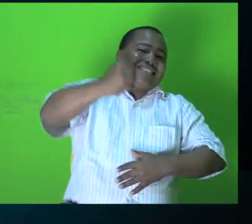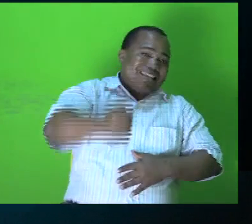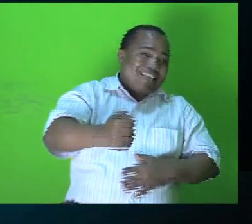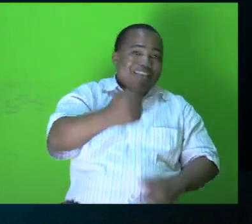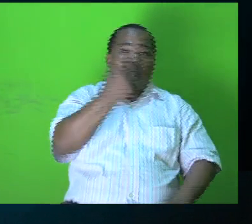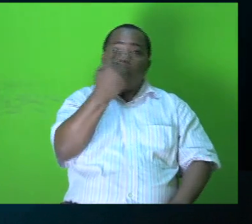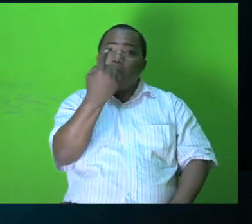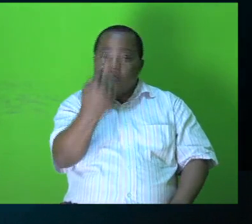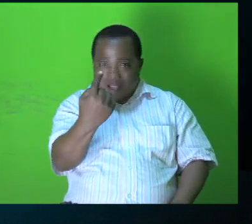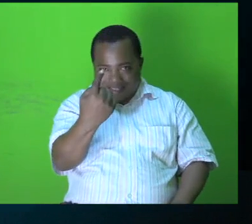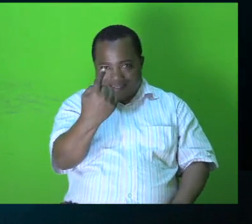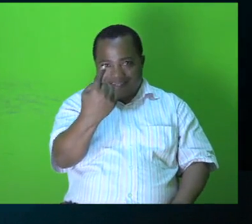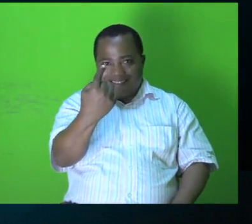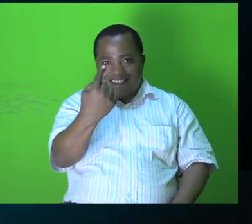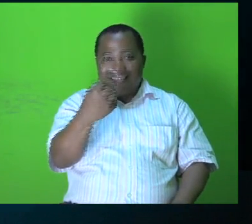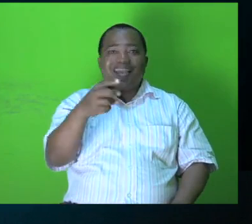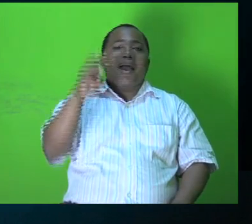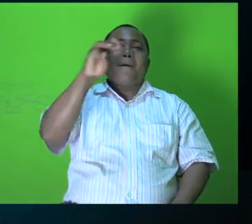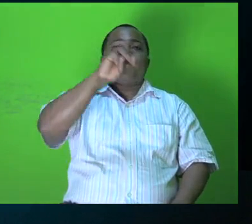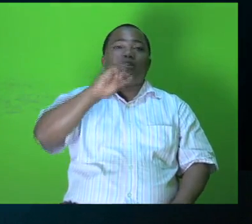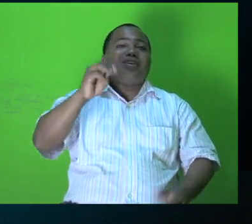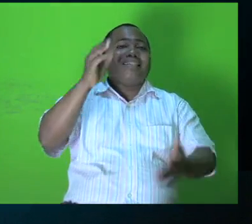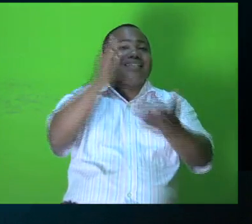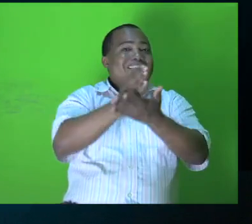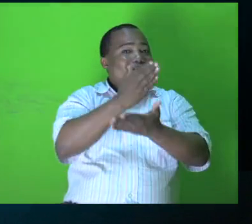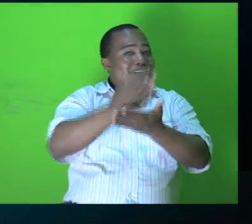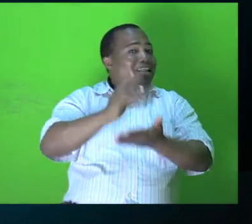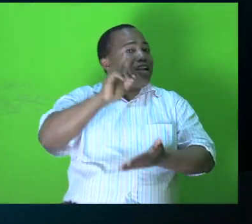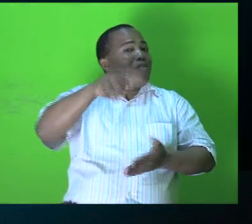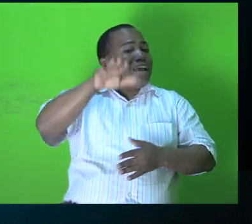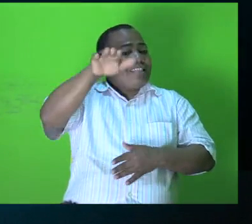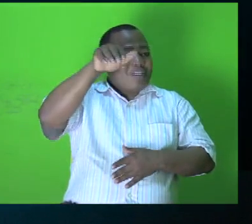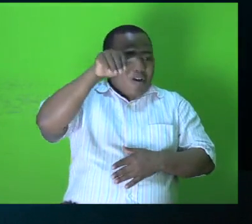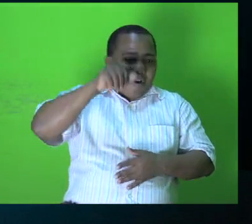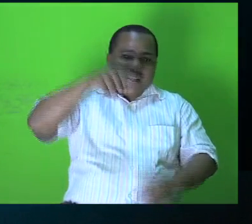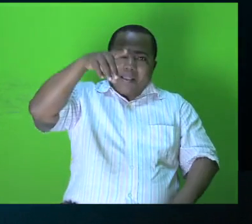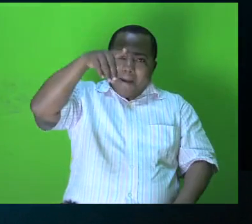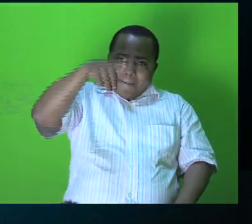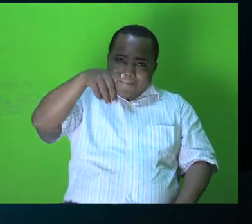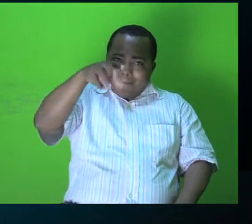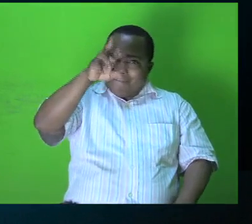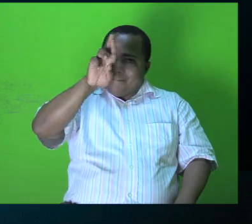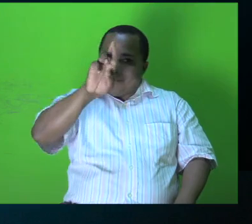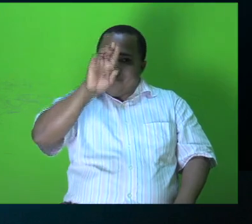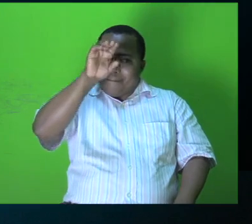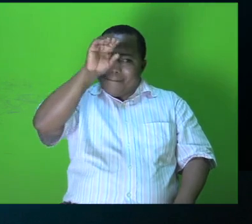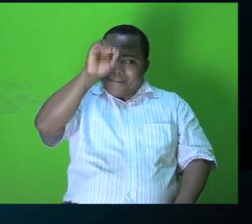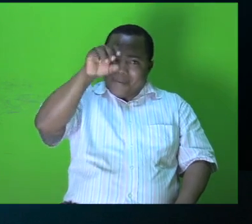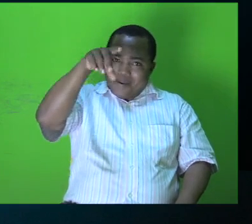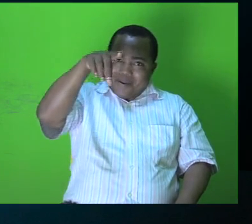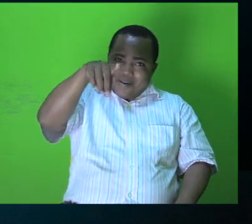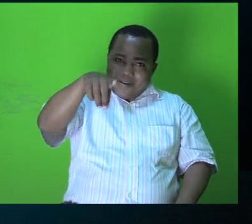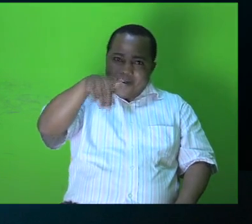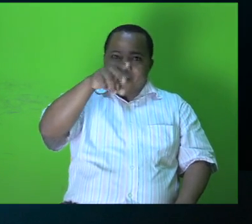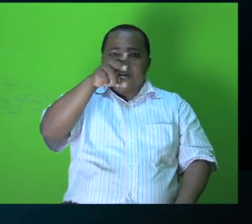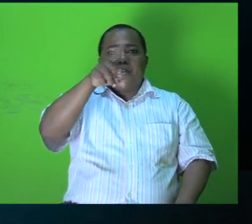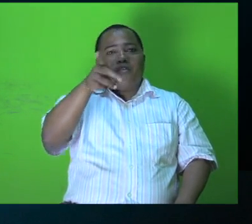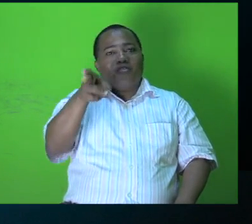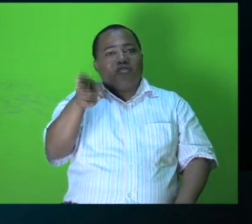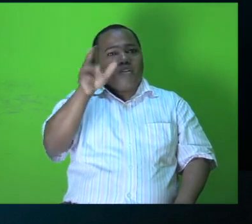of meiotic division, which is prophase 1. This is the